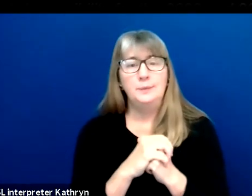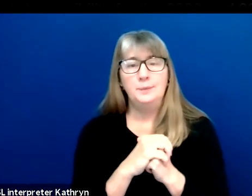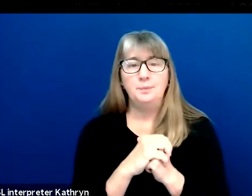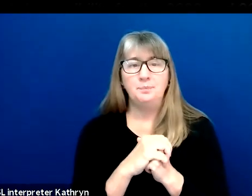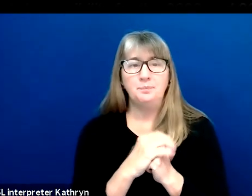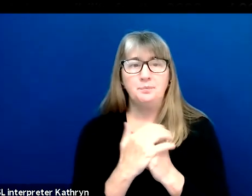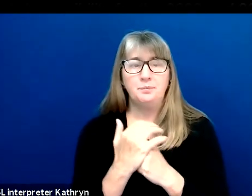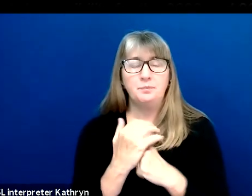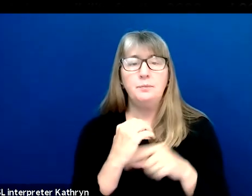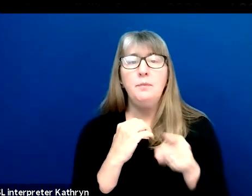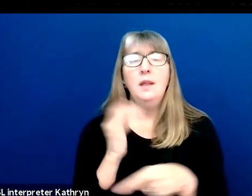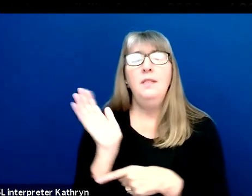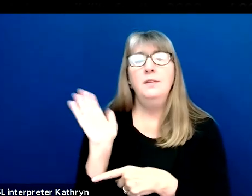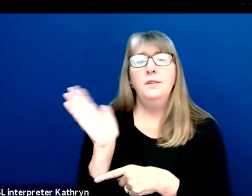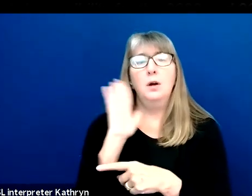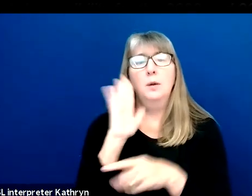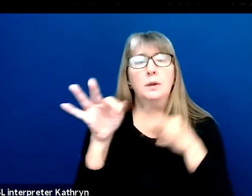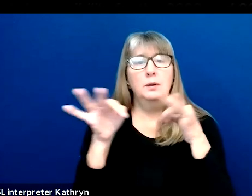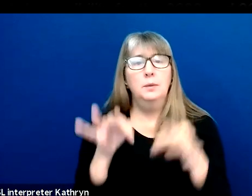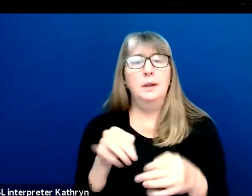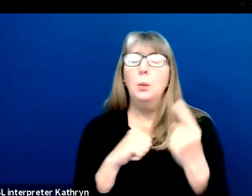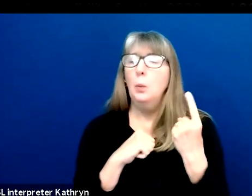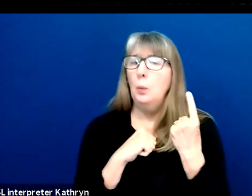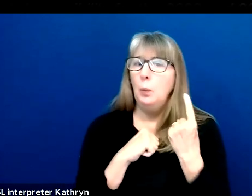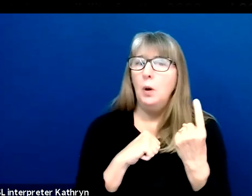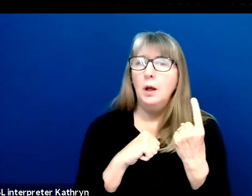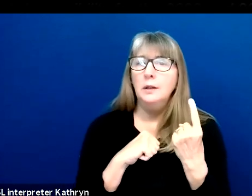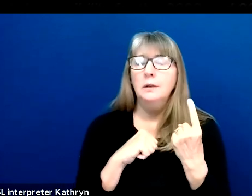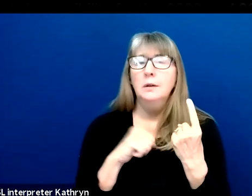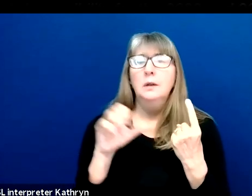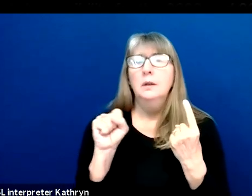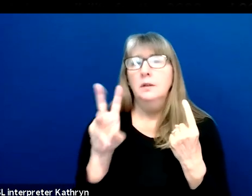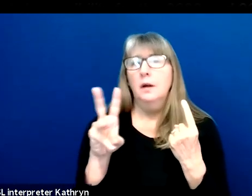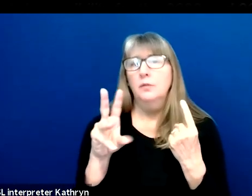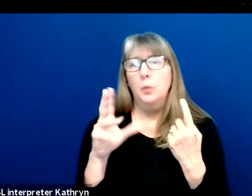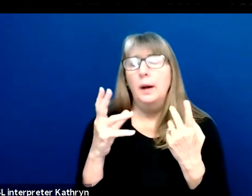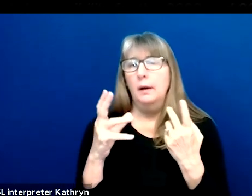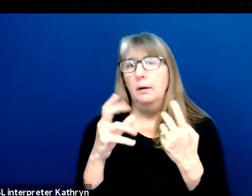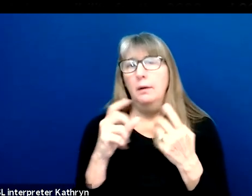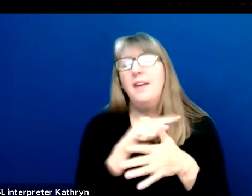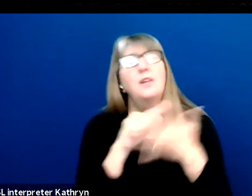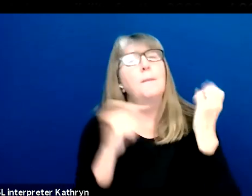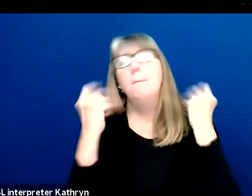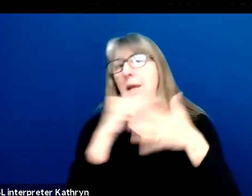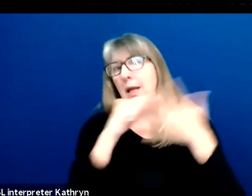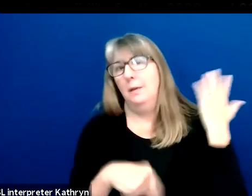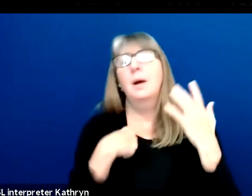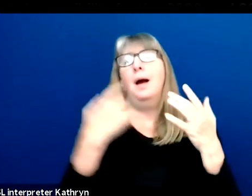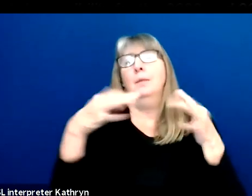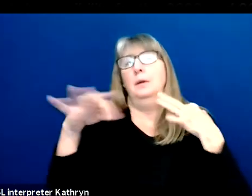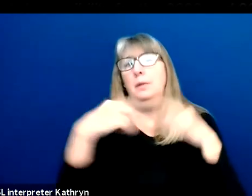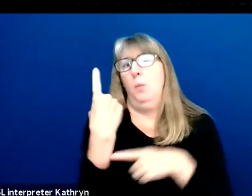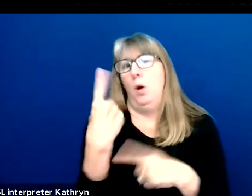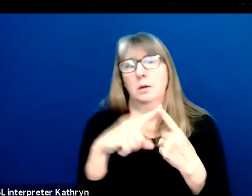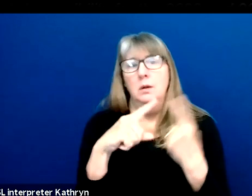So in this talk, I'm going to talk about one software out of many. So this is the software project I'm involved in. It's